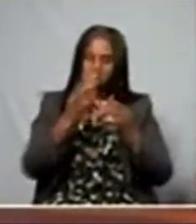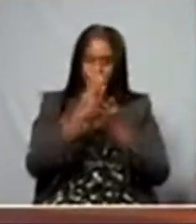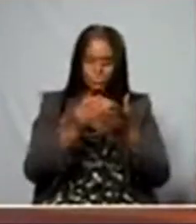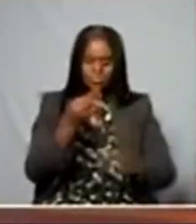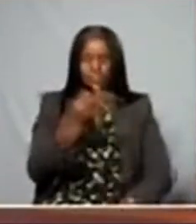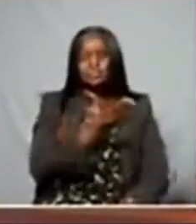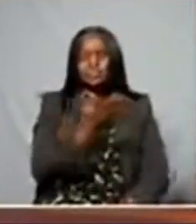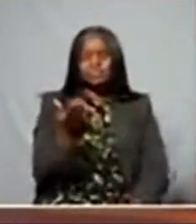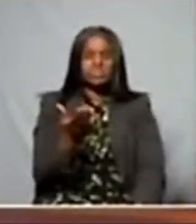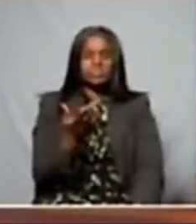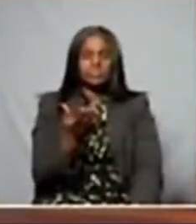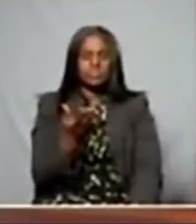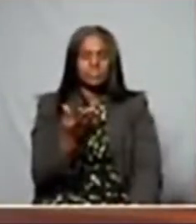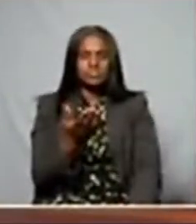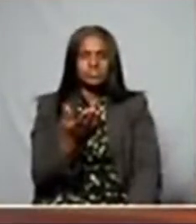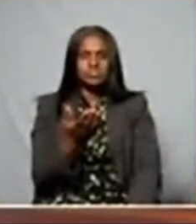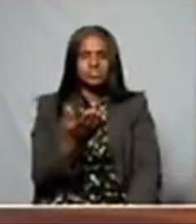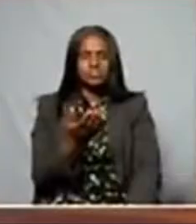of the